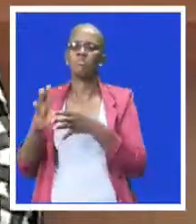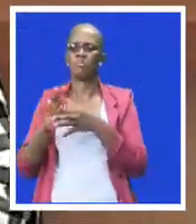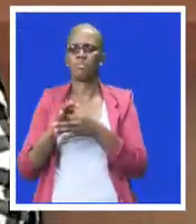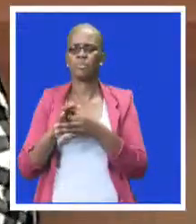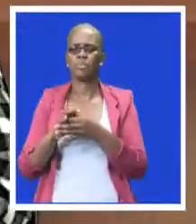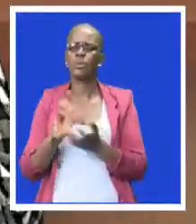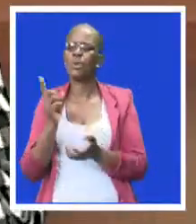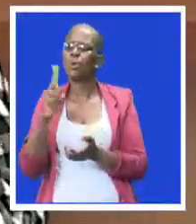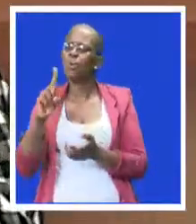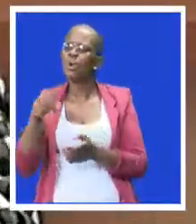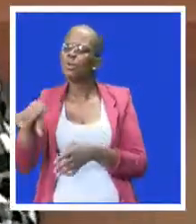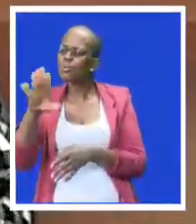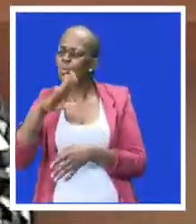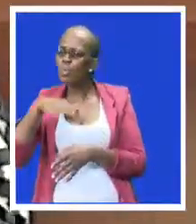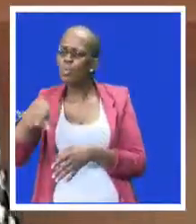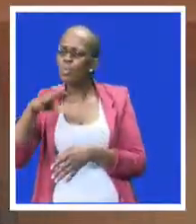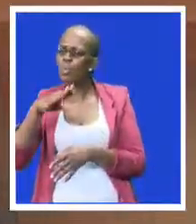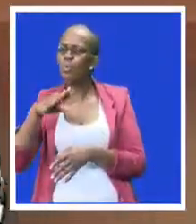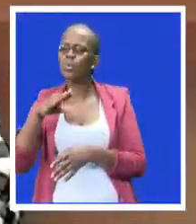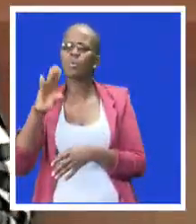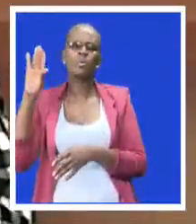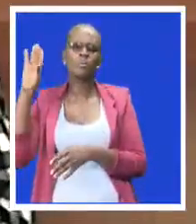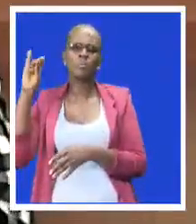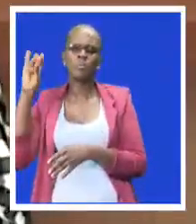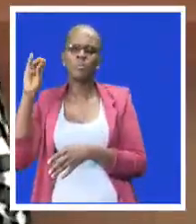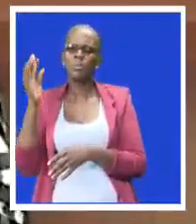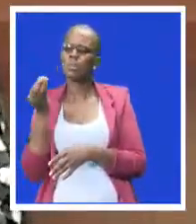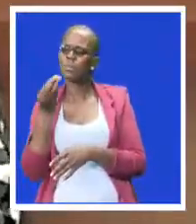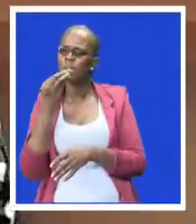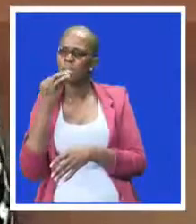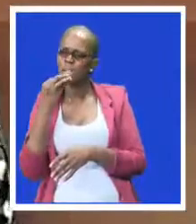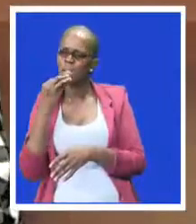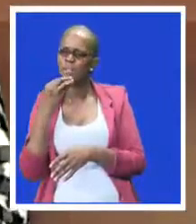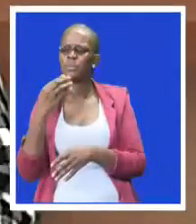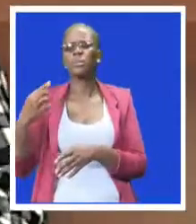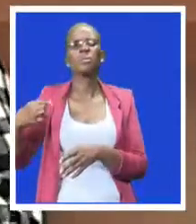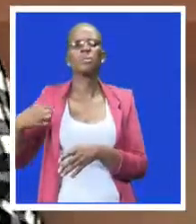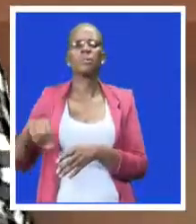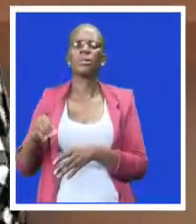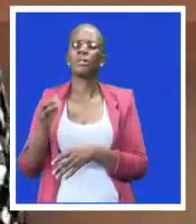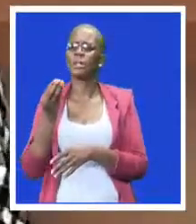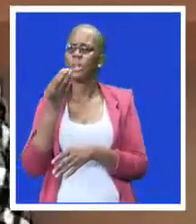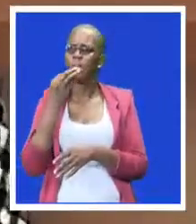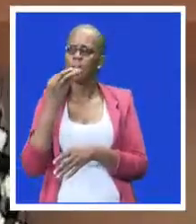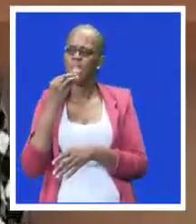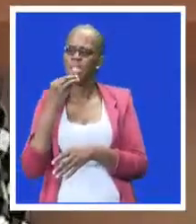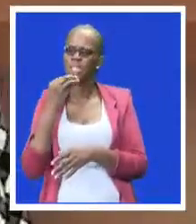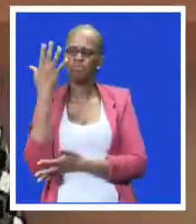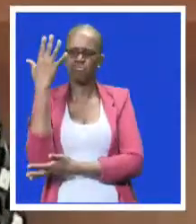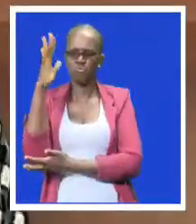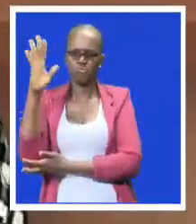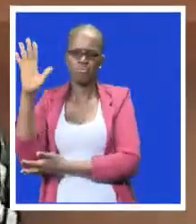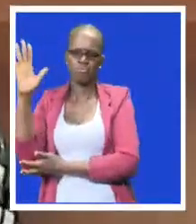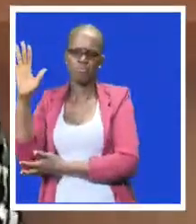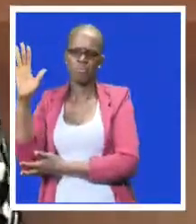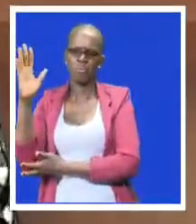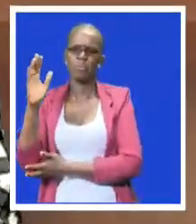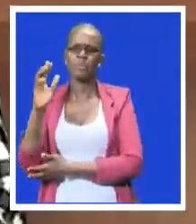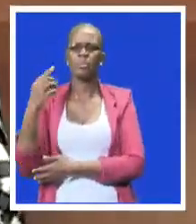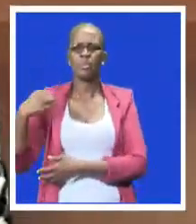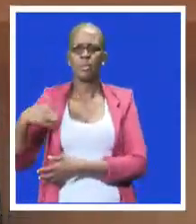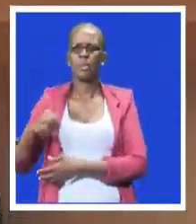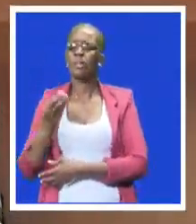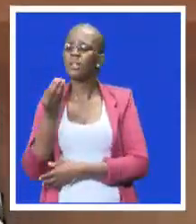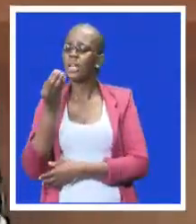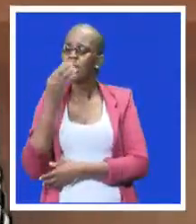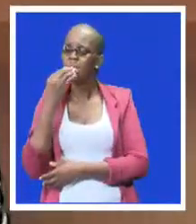animals eat? They eat different things. Some they eat plants, and some they eat other animals, and some they